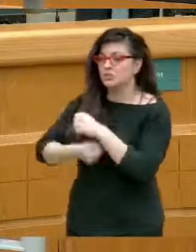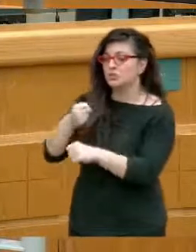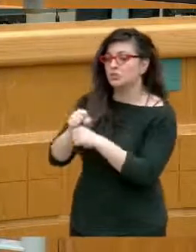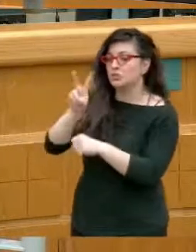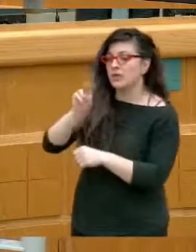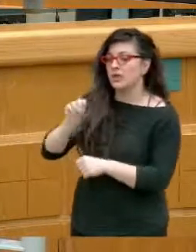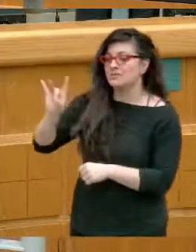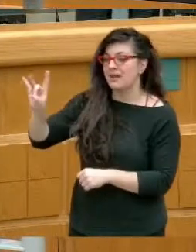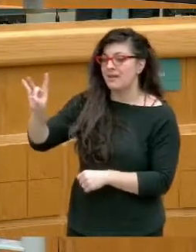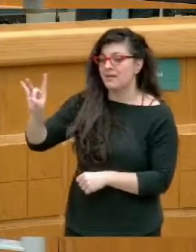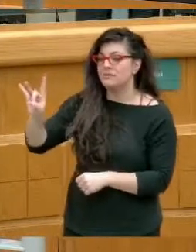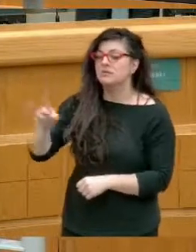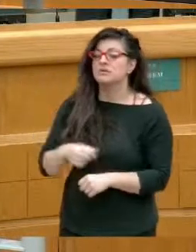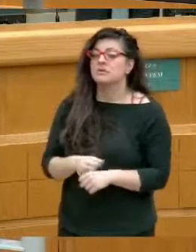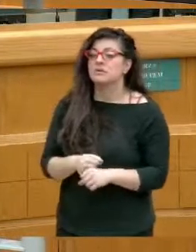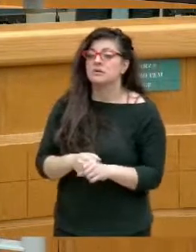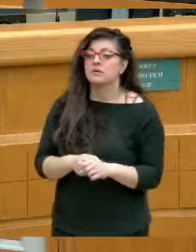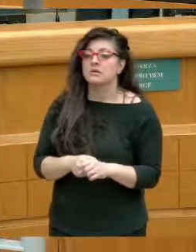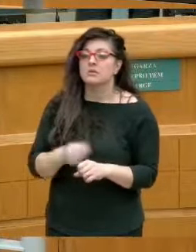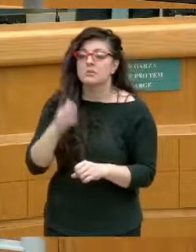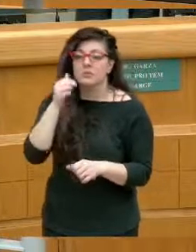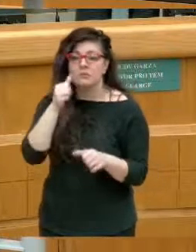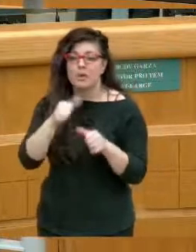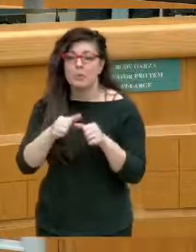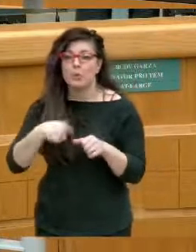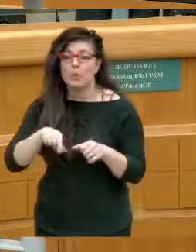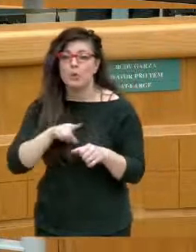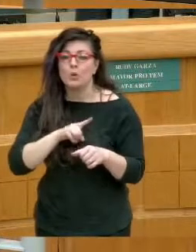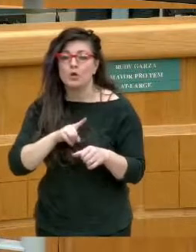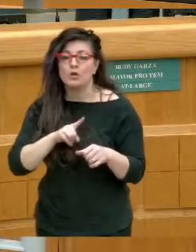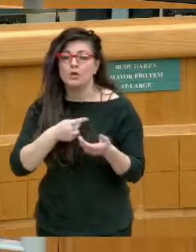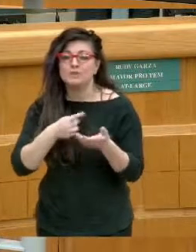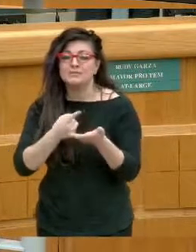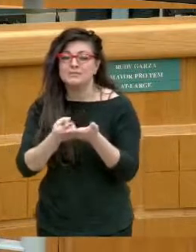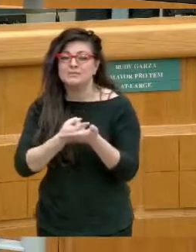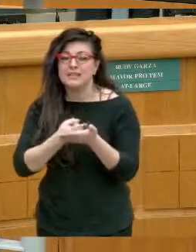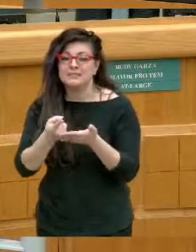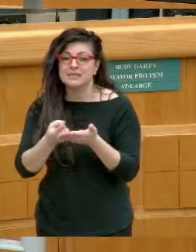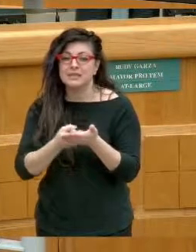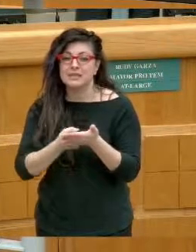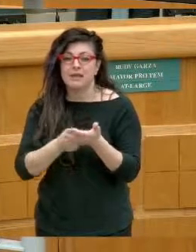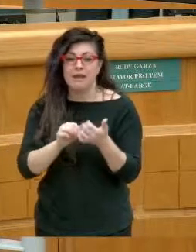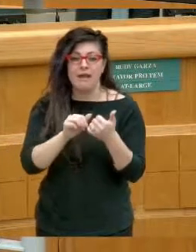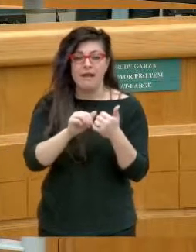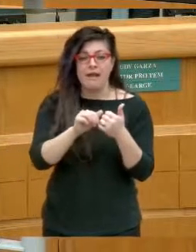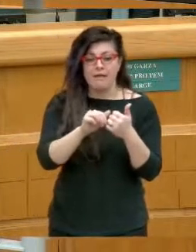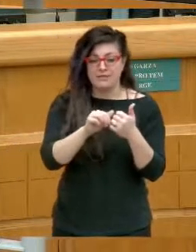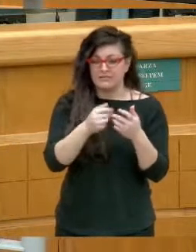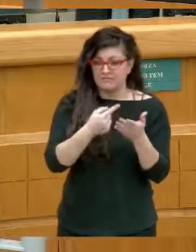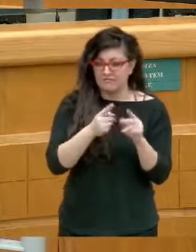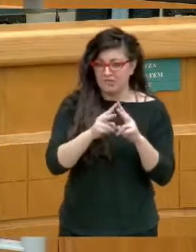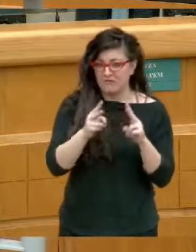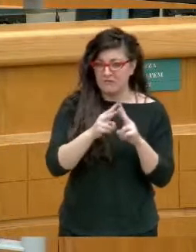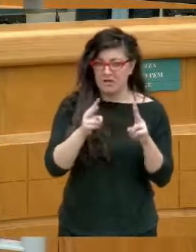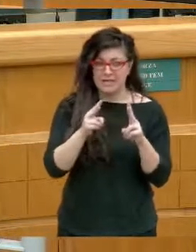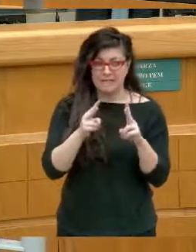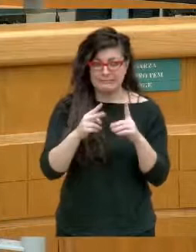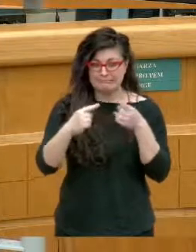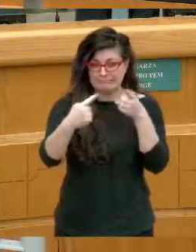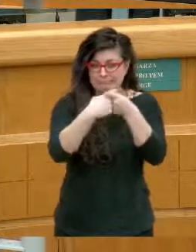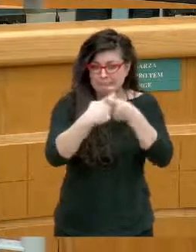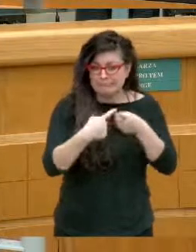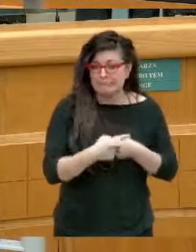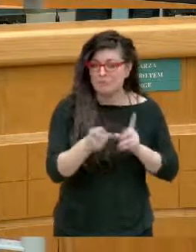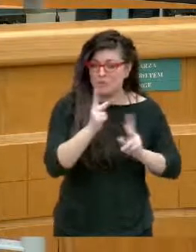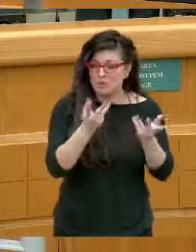controversial to look at everybody's cell phones by Batman in order to get the Joker and save the day. And now